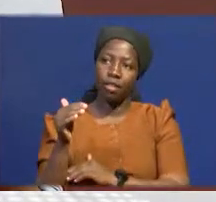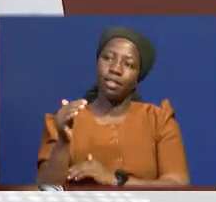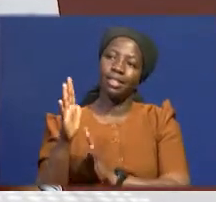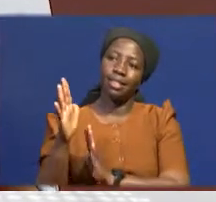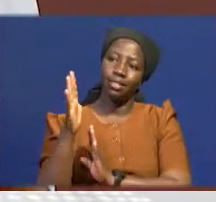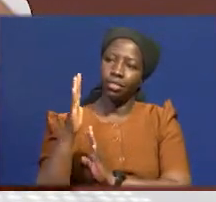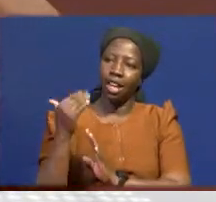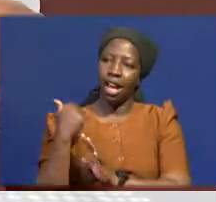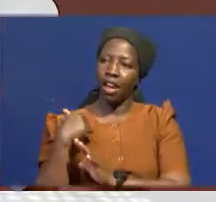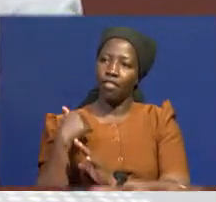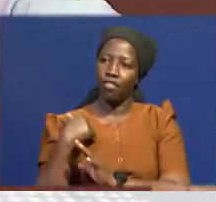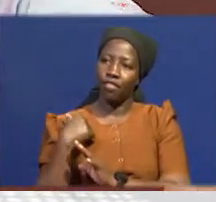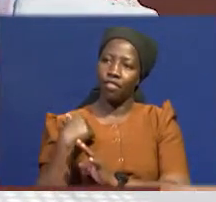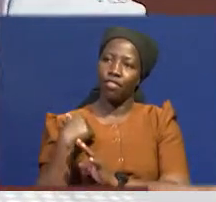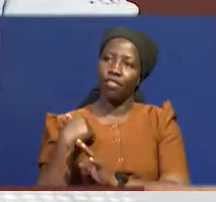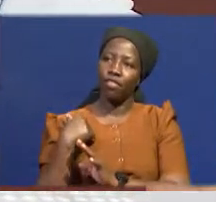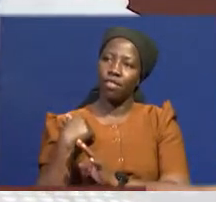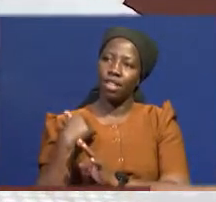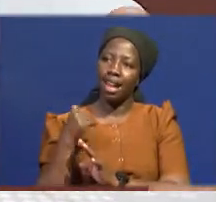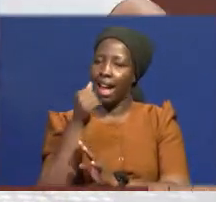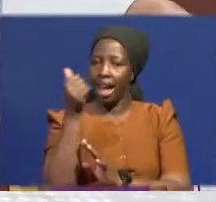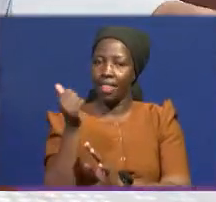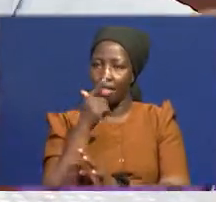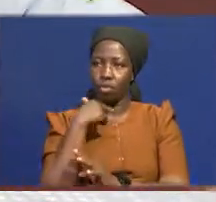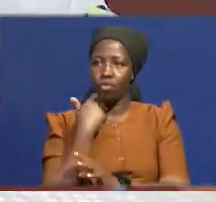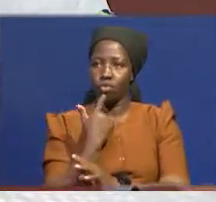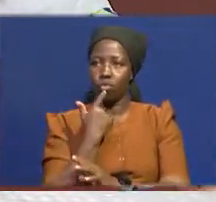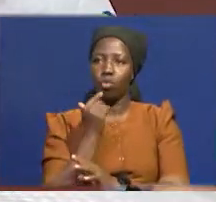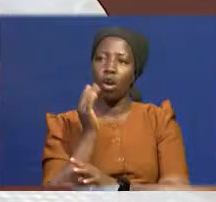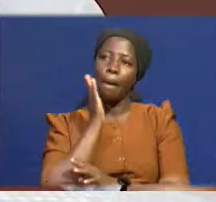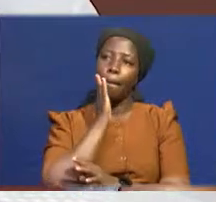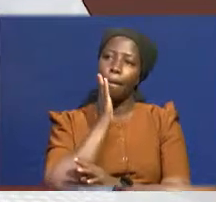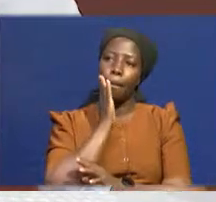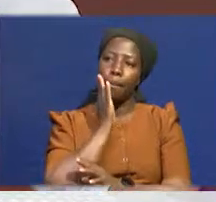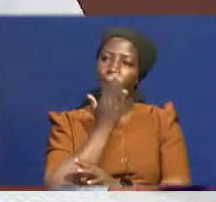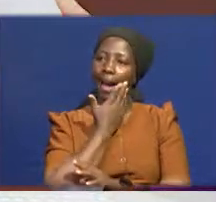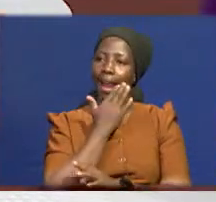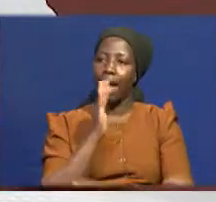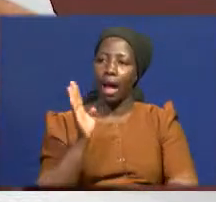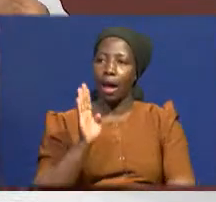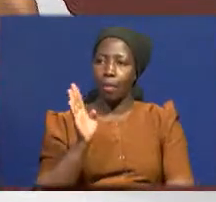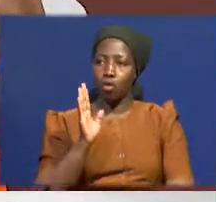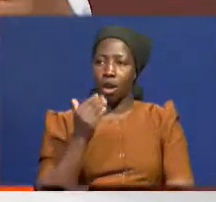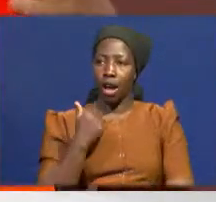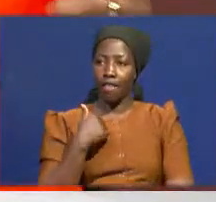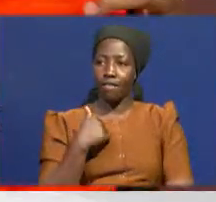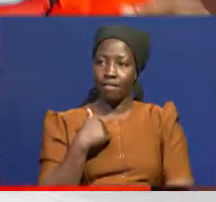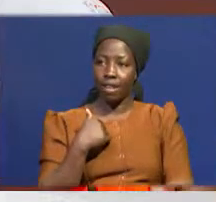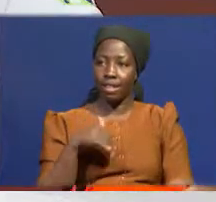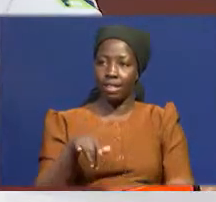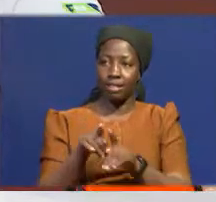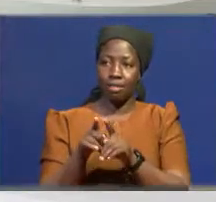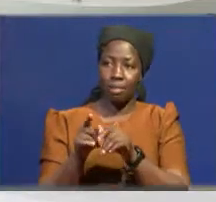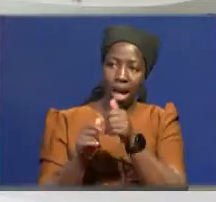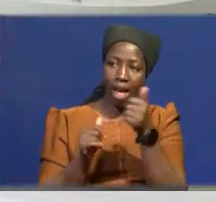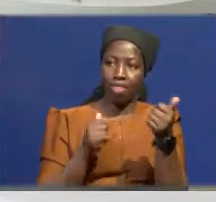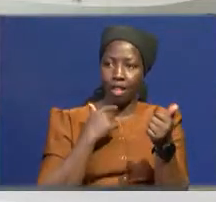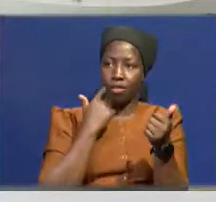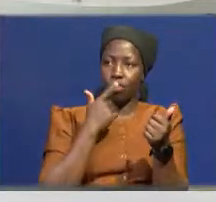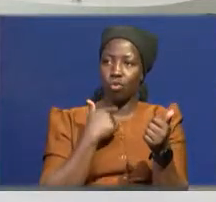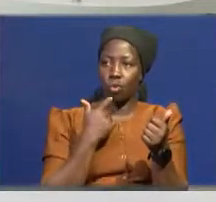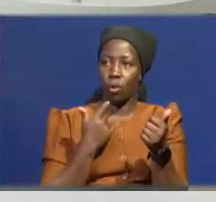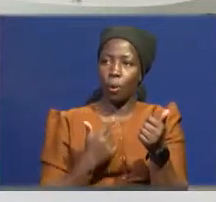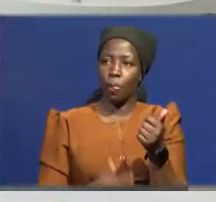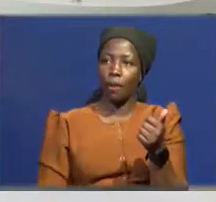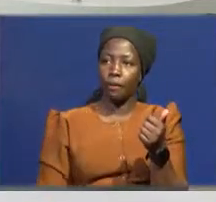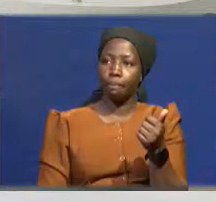He has a blue top. But for those who are in... who may be at the hybrid quarantine